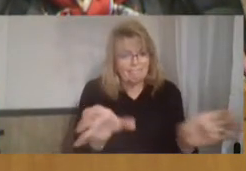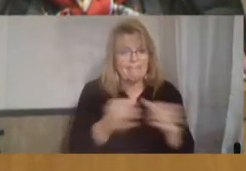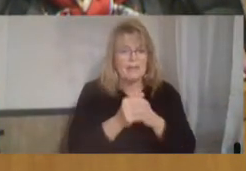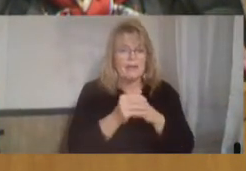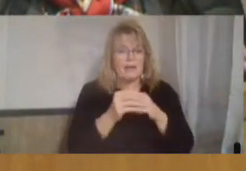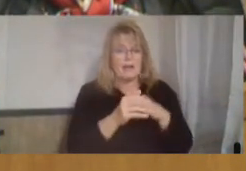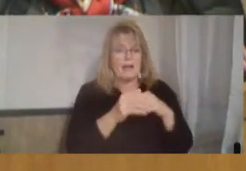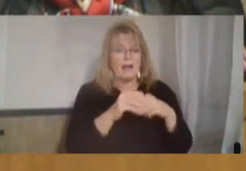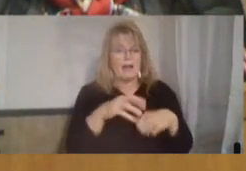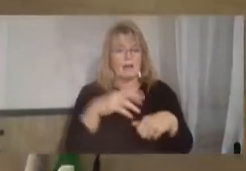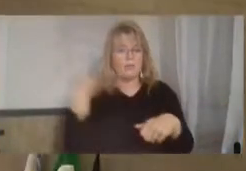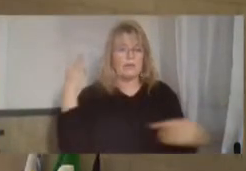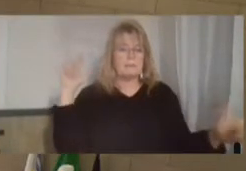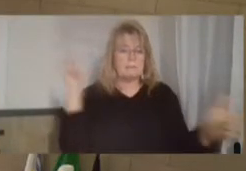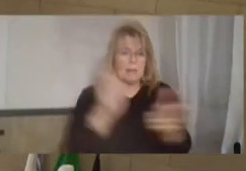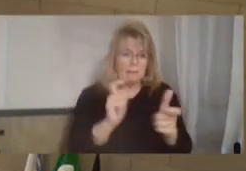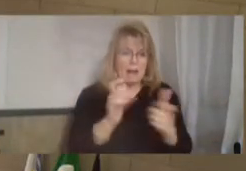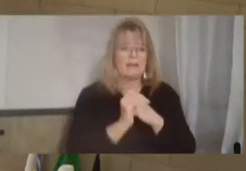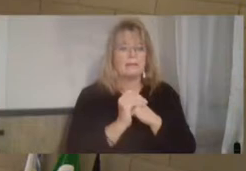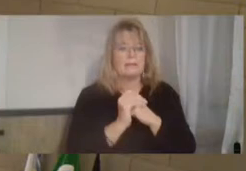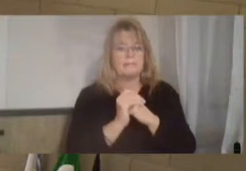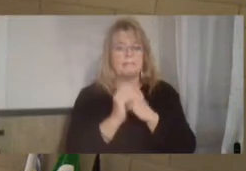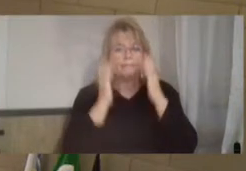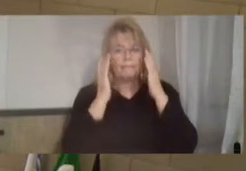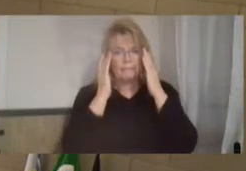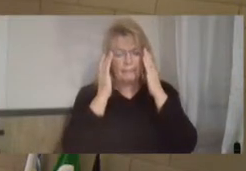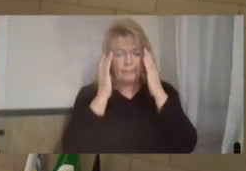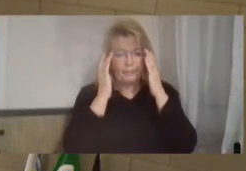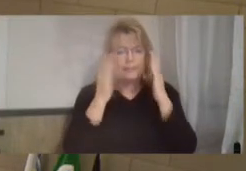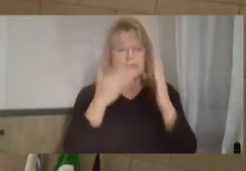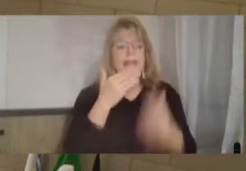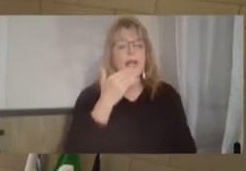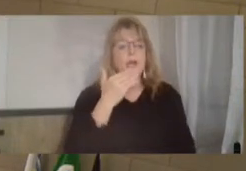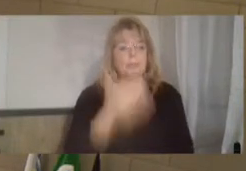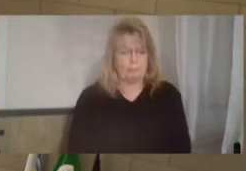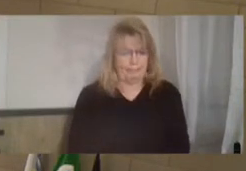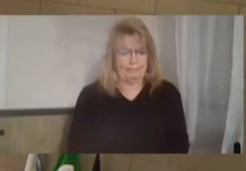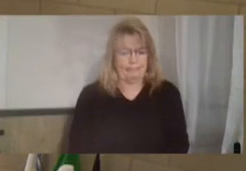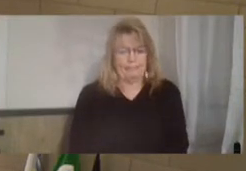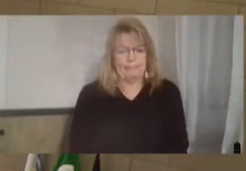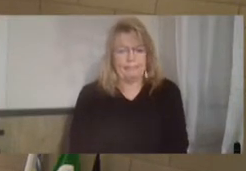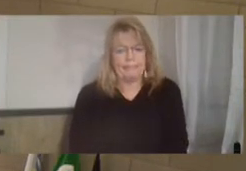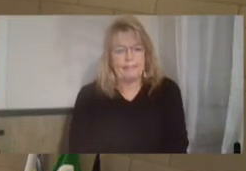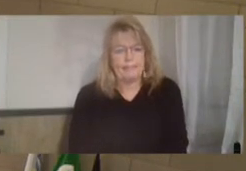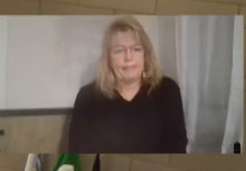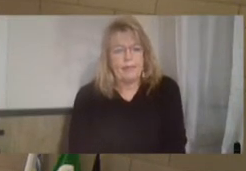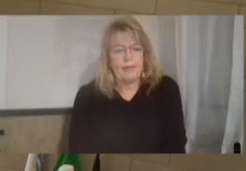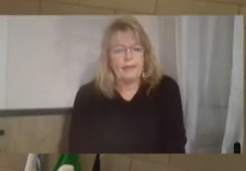is minimized. Thank you. Thank you. Mr. Clayson?